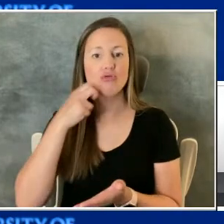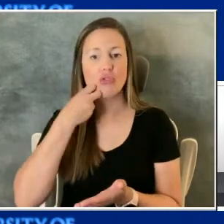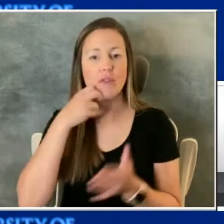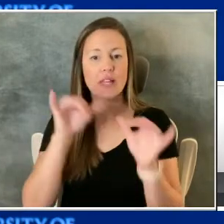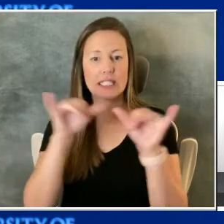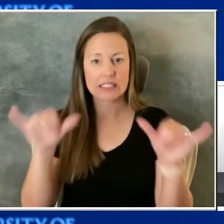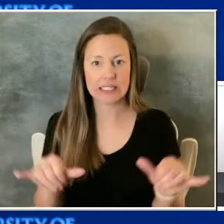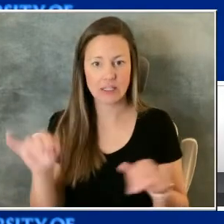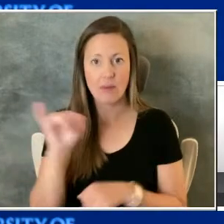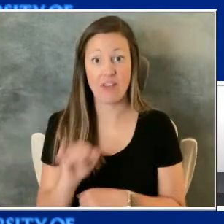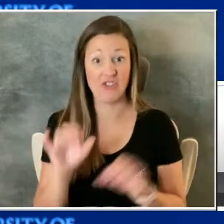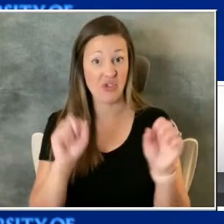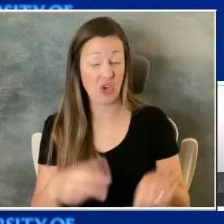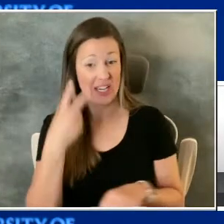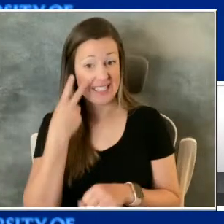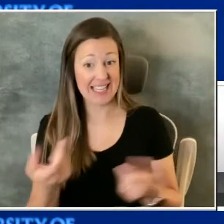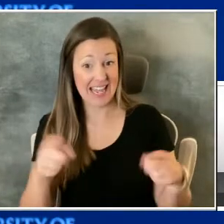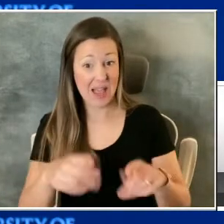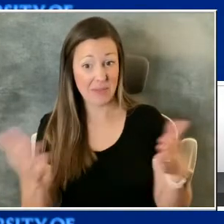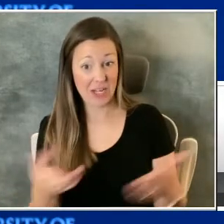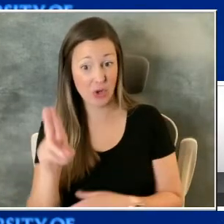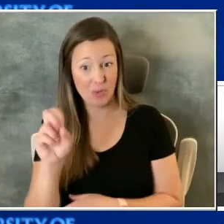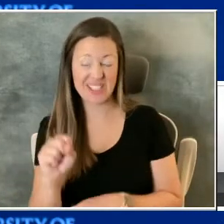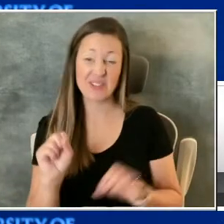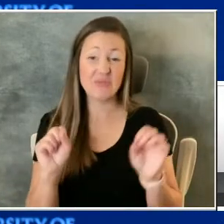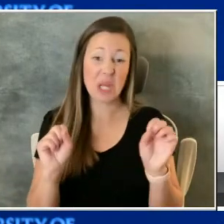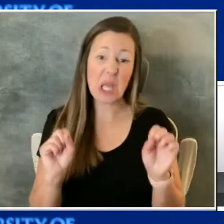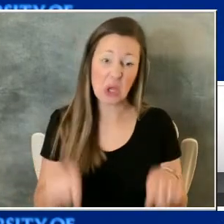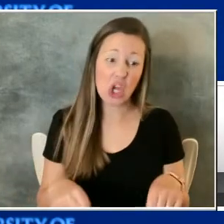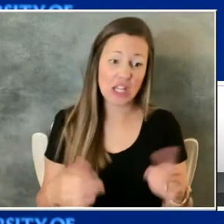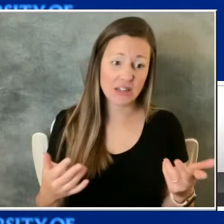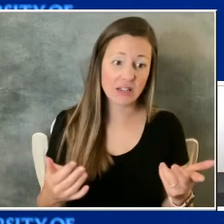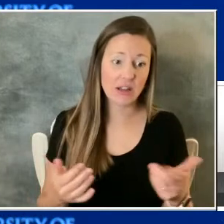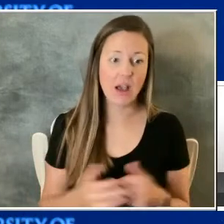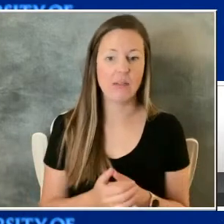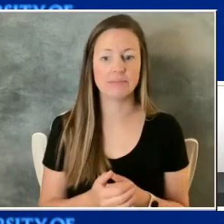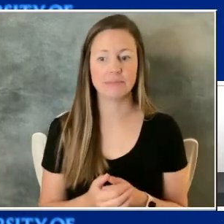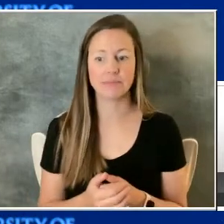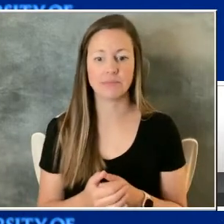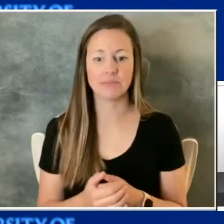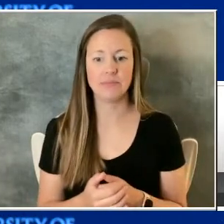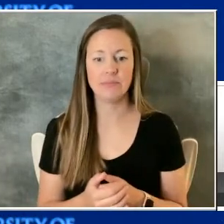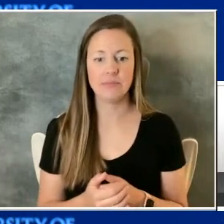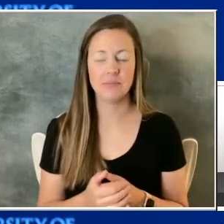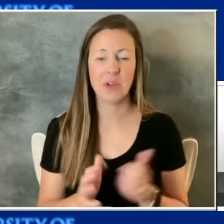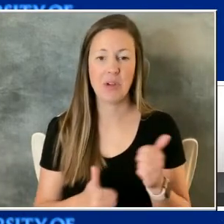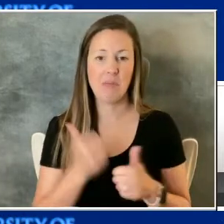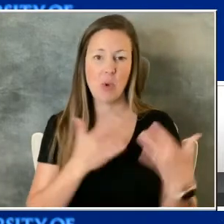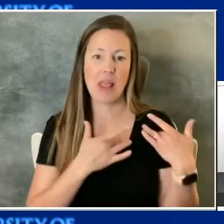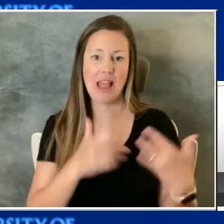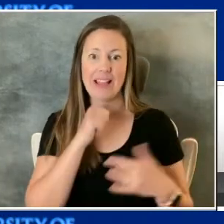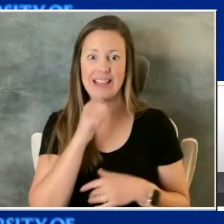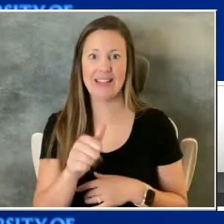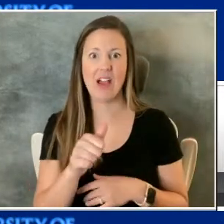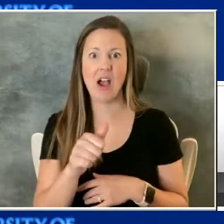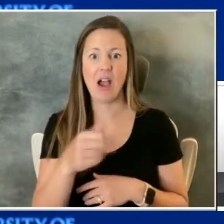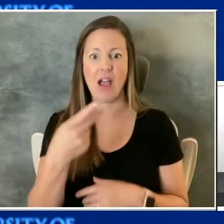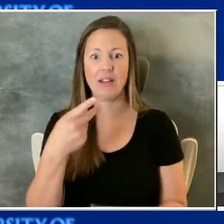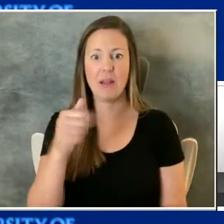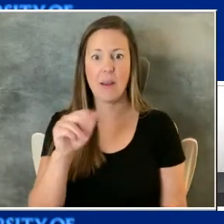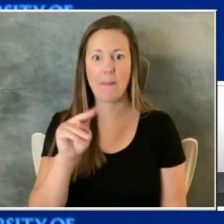States? We certainly could. It certainly is most likely not going to reach any pandemic levels like